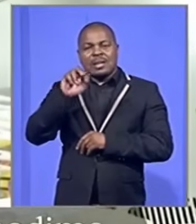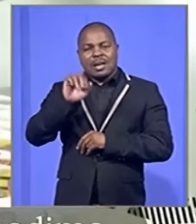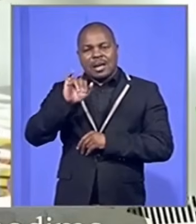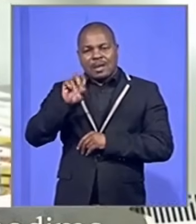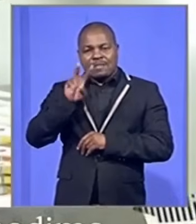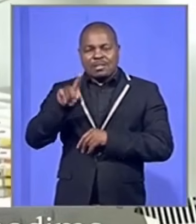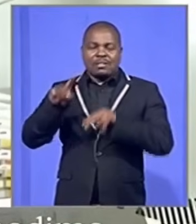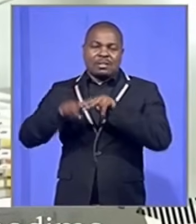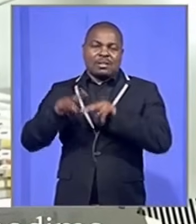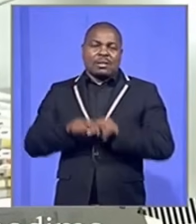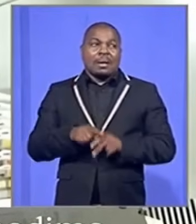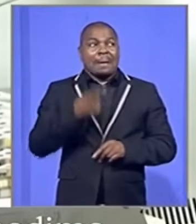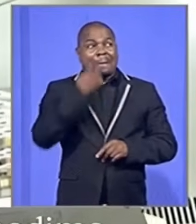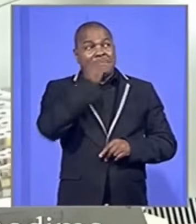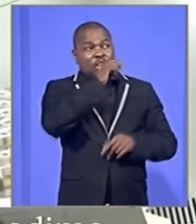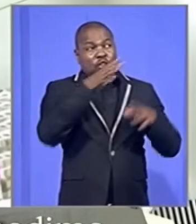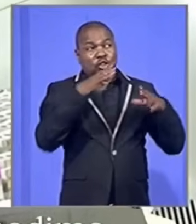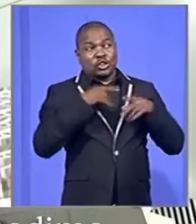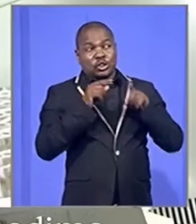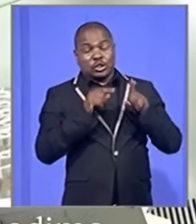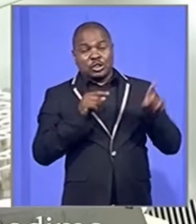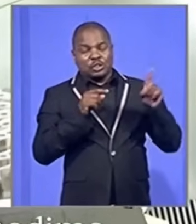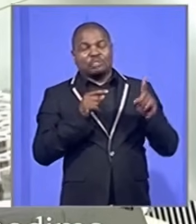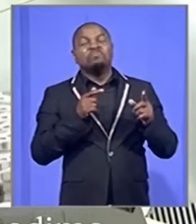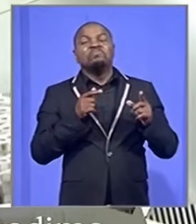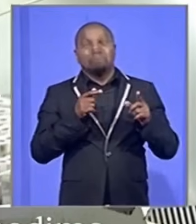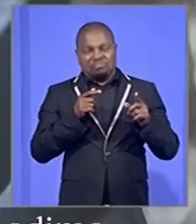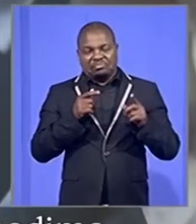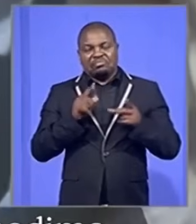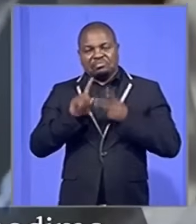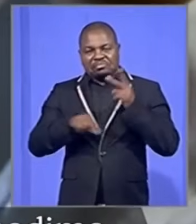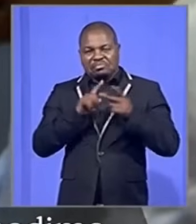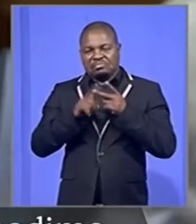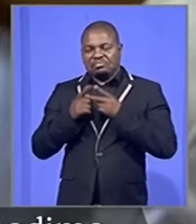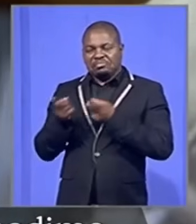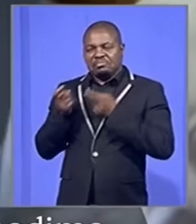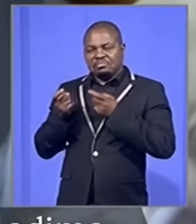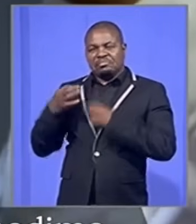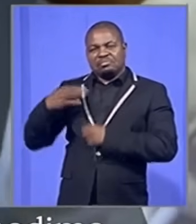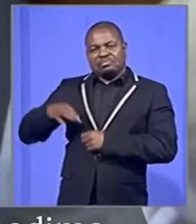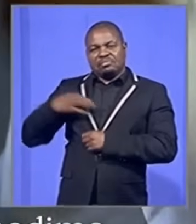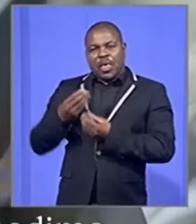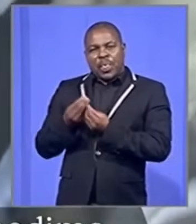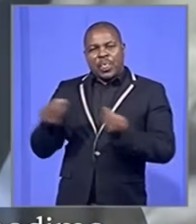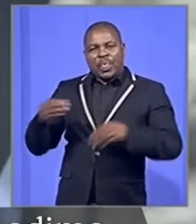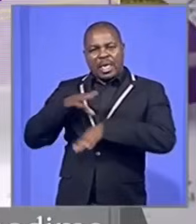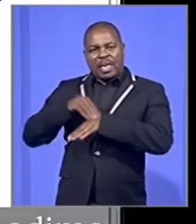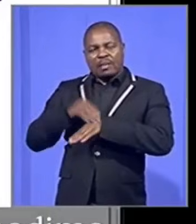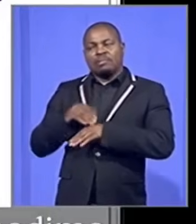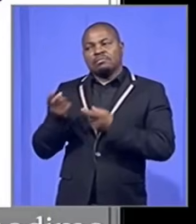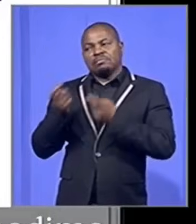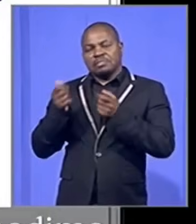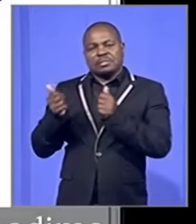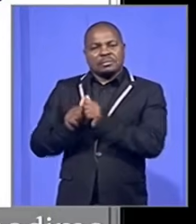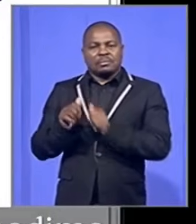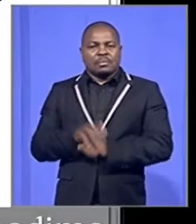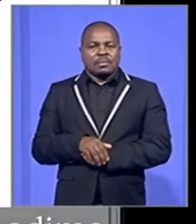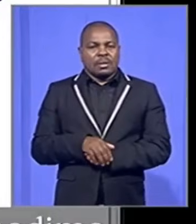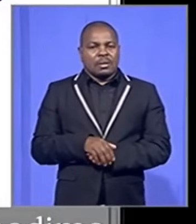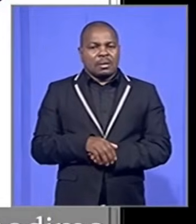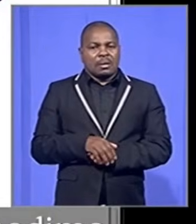gore banna bao ba na le go mašeleng a mantši ba šomiša seo bjalo ka monyetla wa go ka goketša makgarebe ya ka tlase ga mengwaga. Young girls having